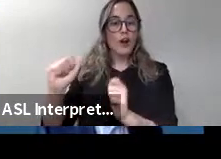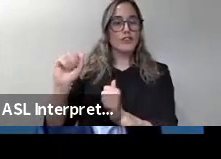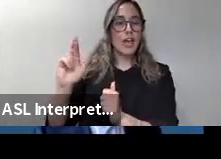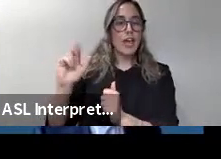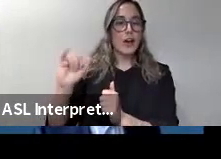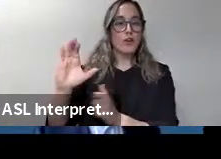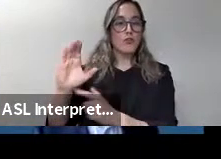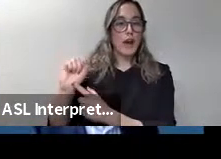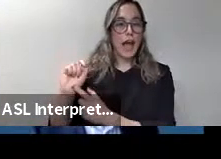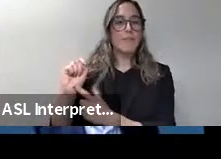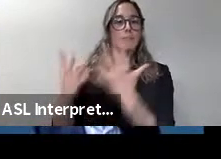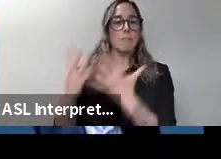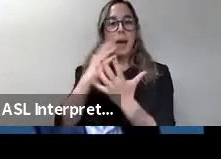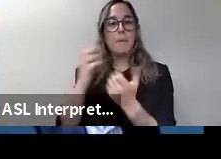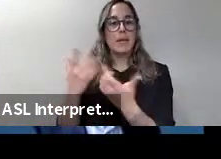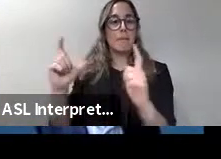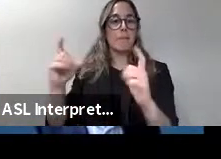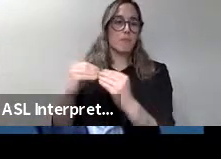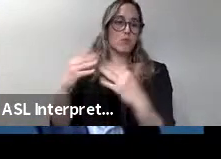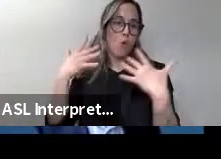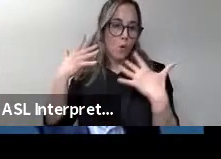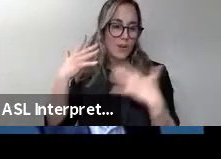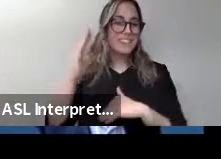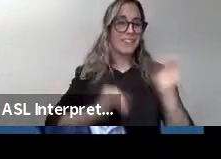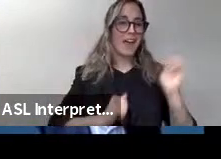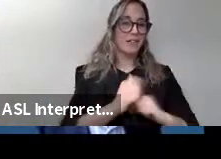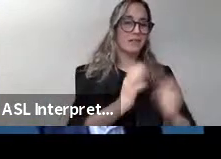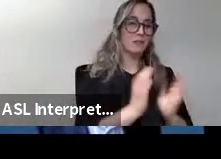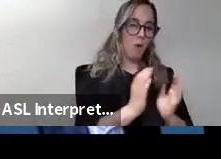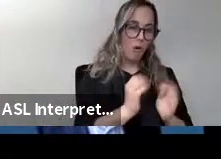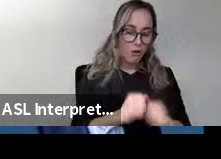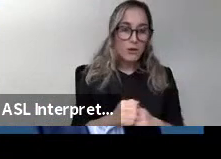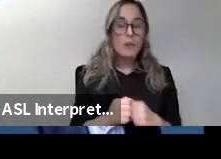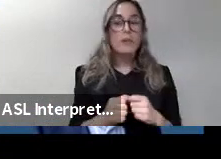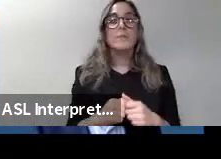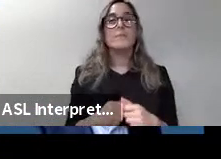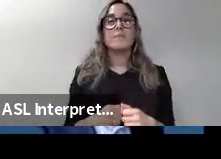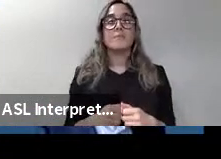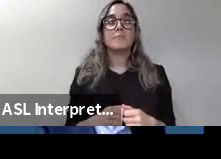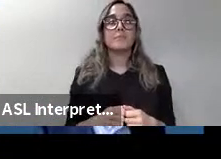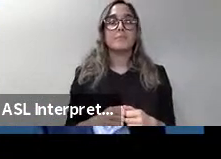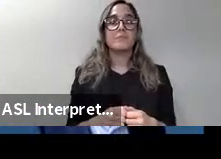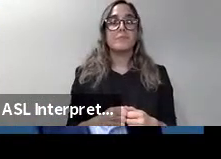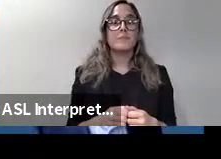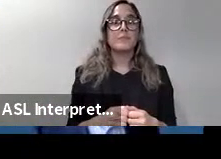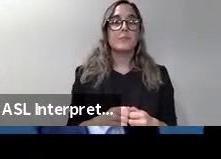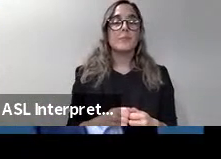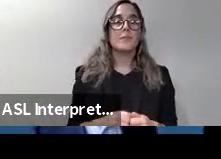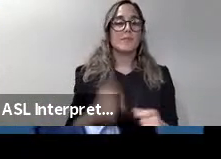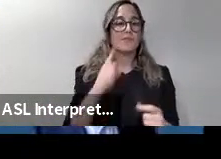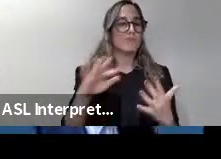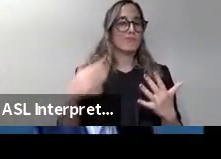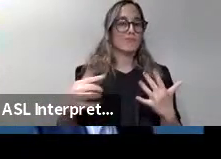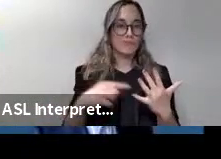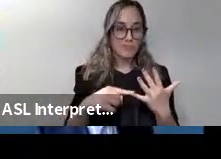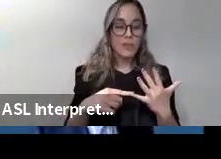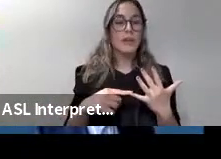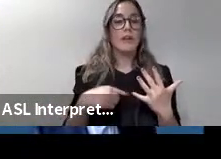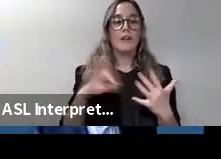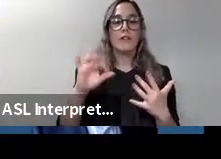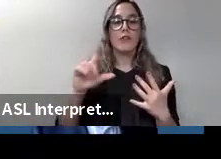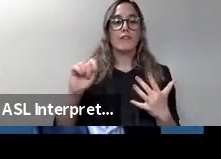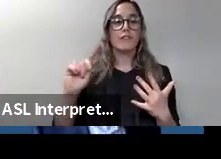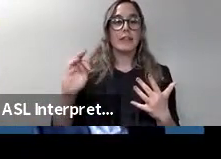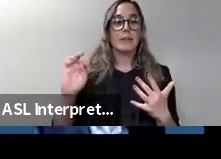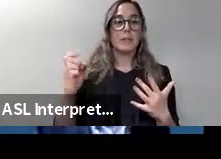a cumulative noise exposure equivalent to that produced by a lesser number of large aircraft. The fifth balancing factor of fleet mix ratio ensures